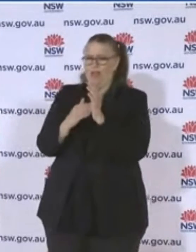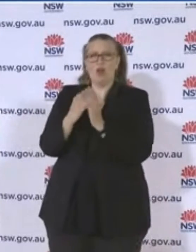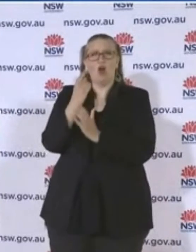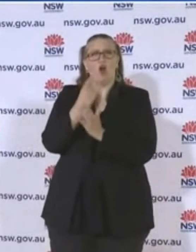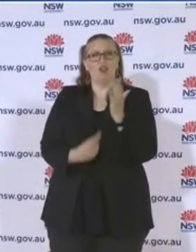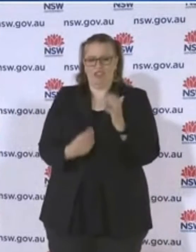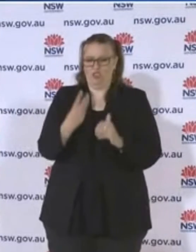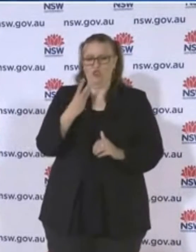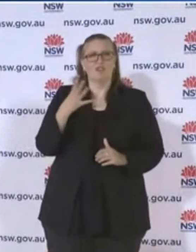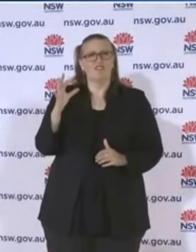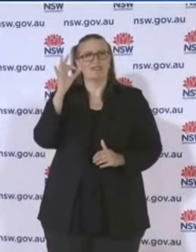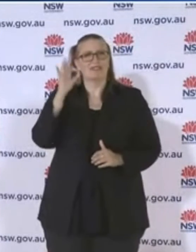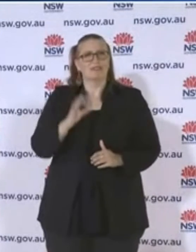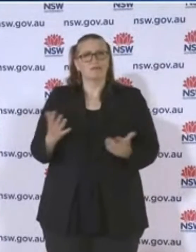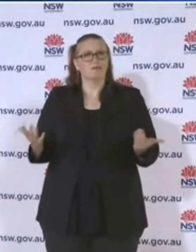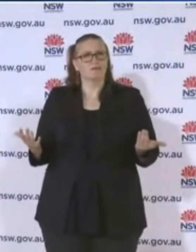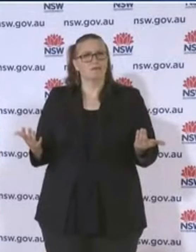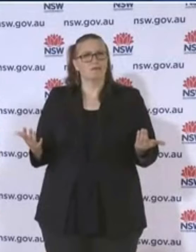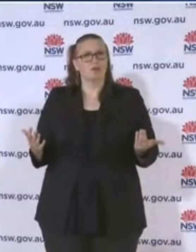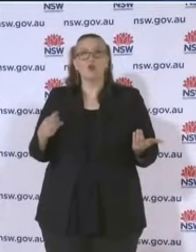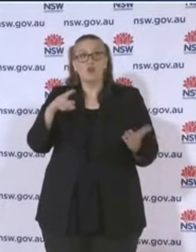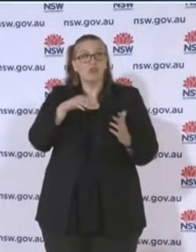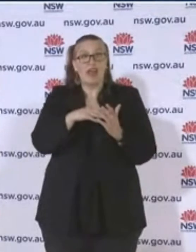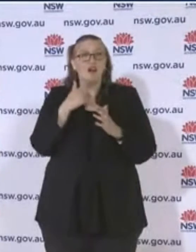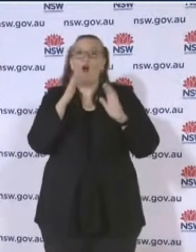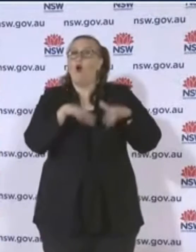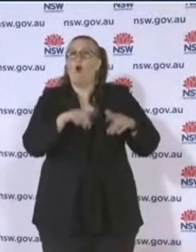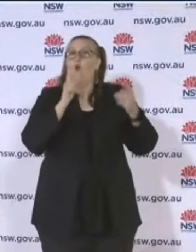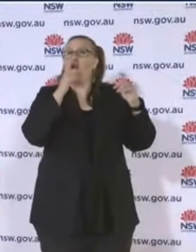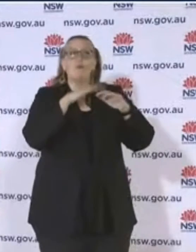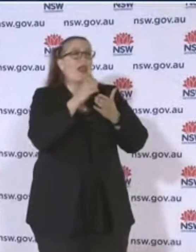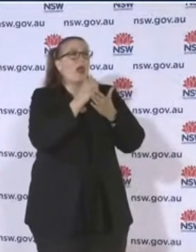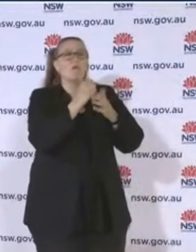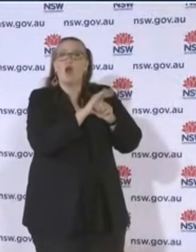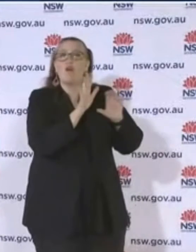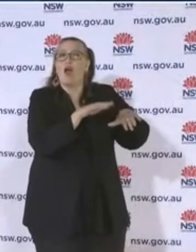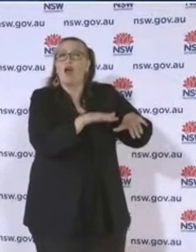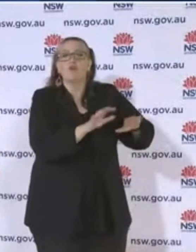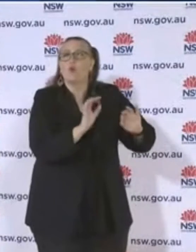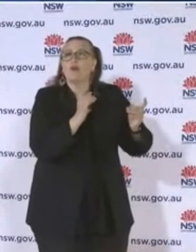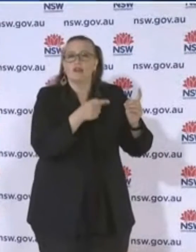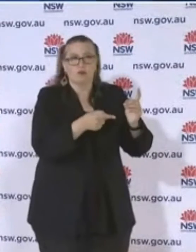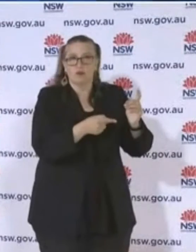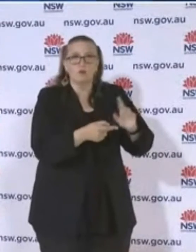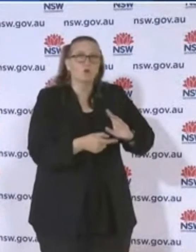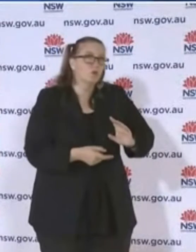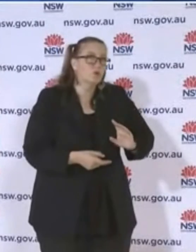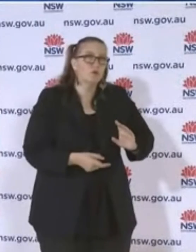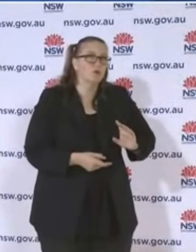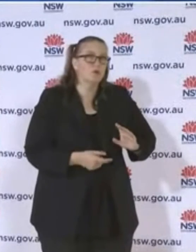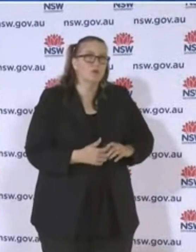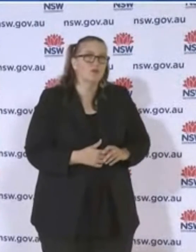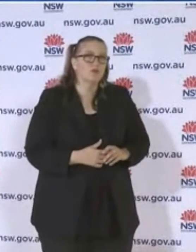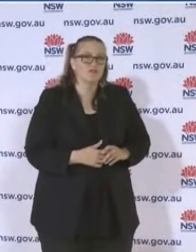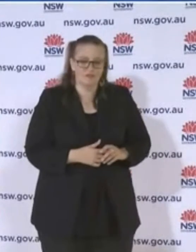No, not at all. What I'm encouraging all of us to do is start preparing for when we do live with COVID. When we get to